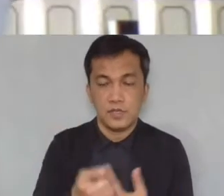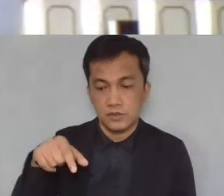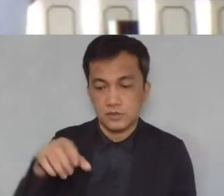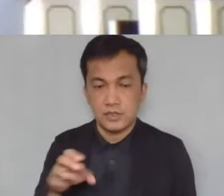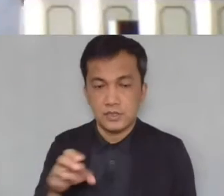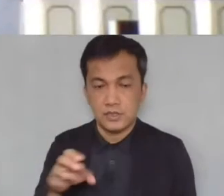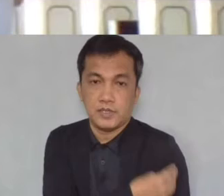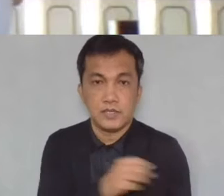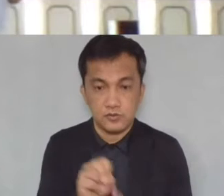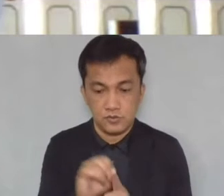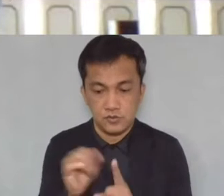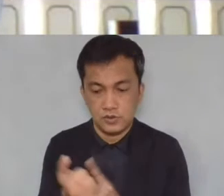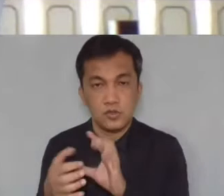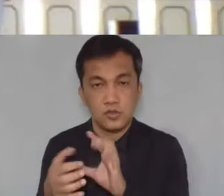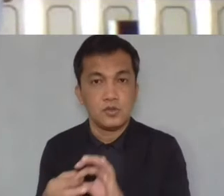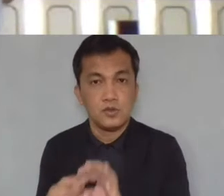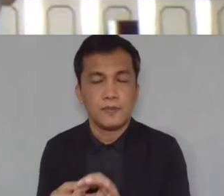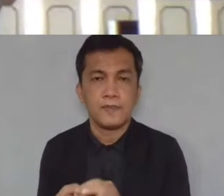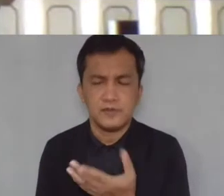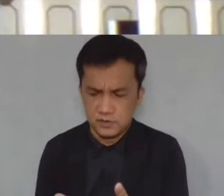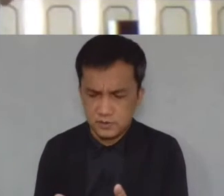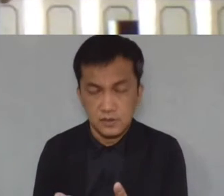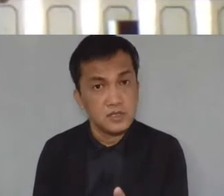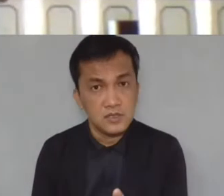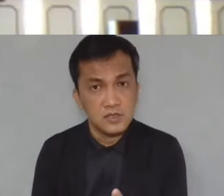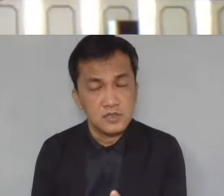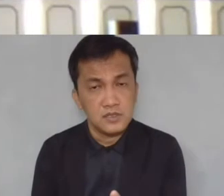City Medical Society in cooperation with the